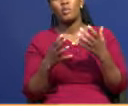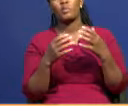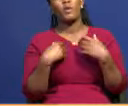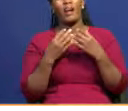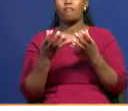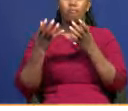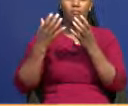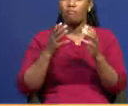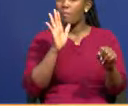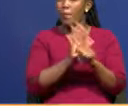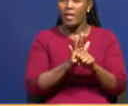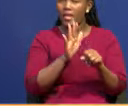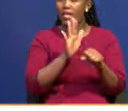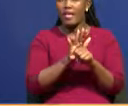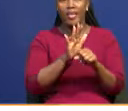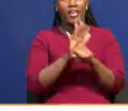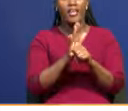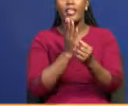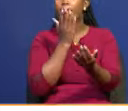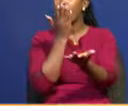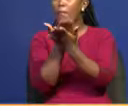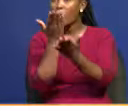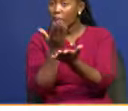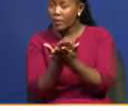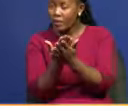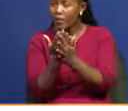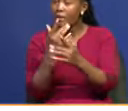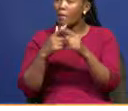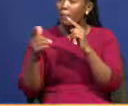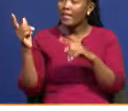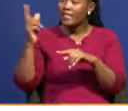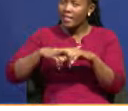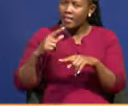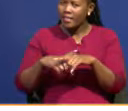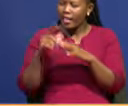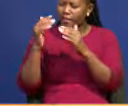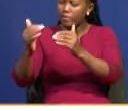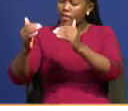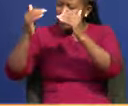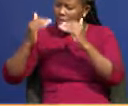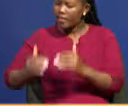proposals, but when they retreat to write the final